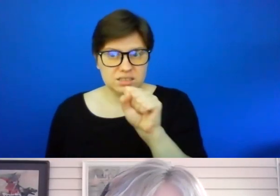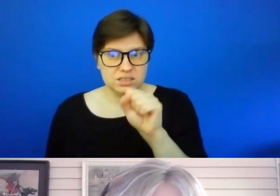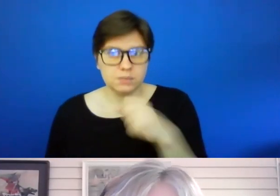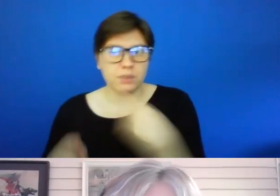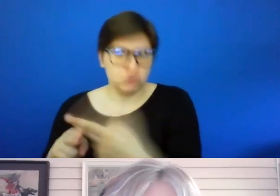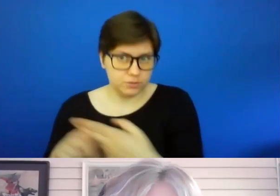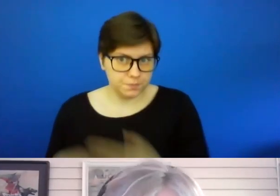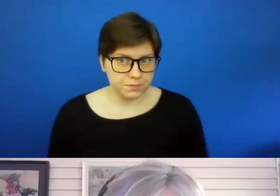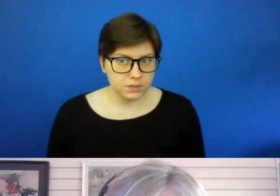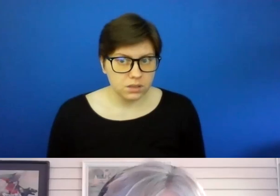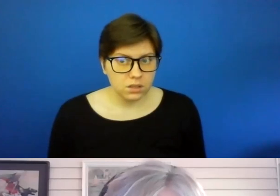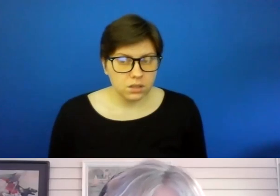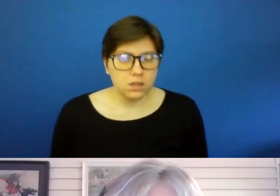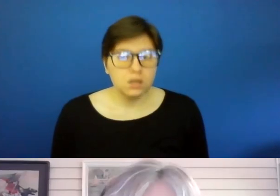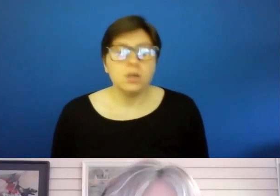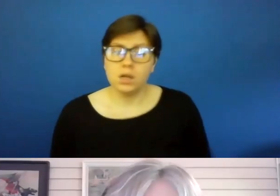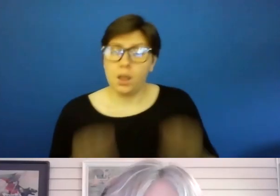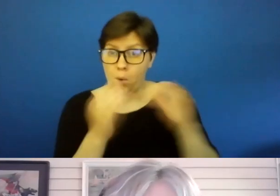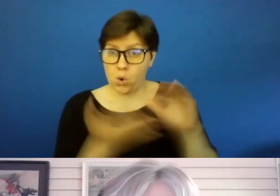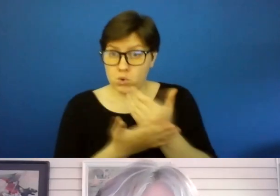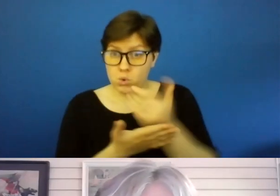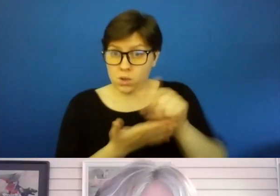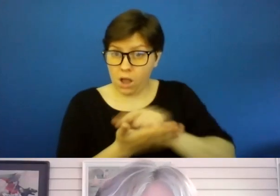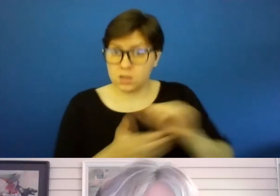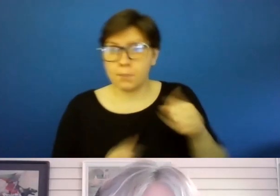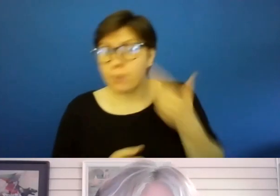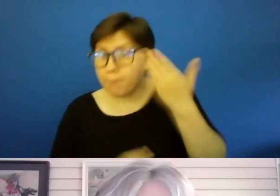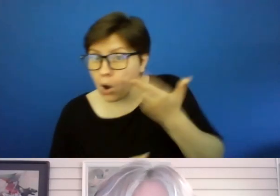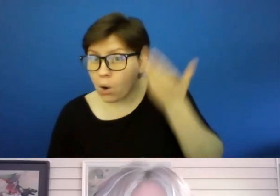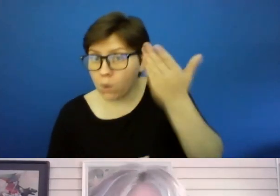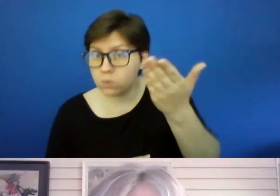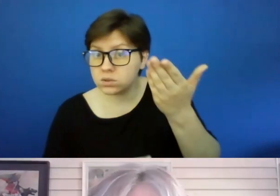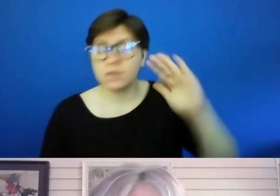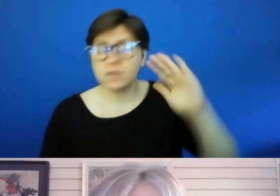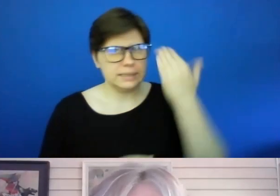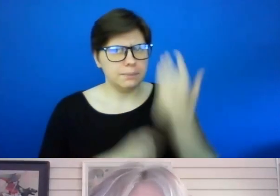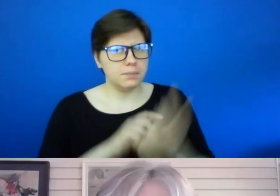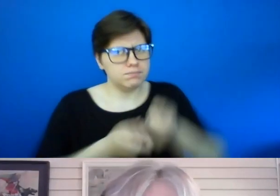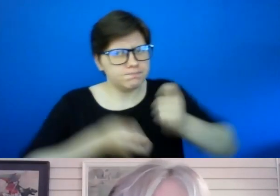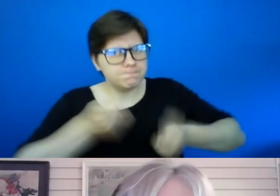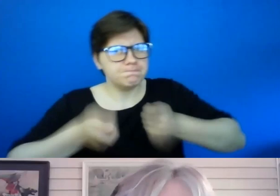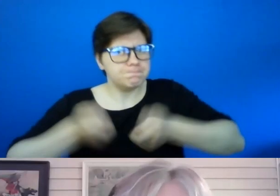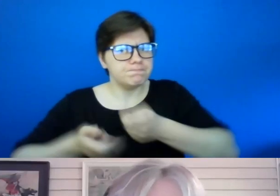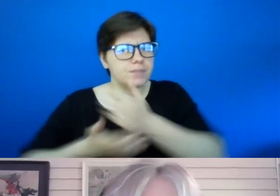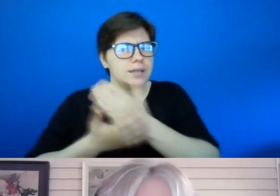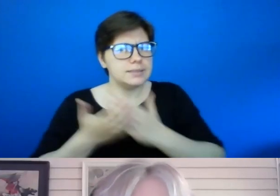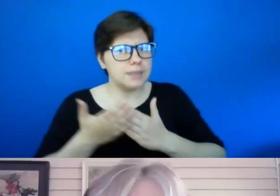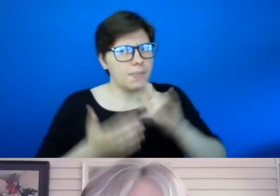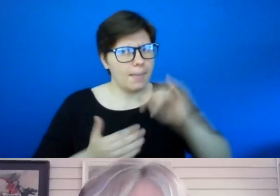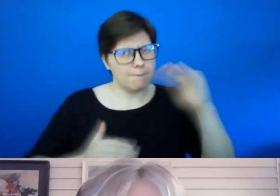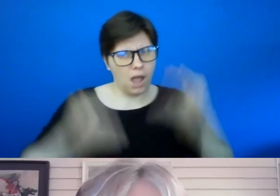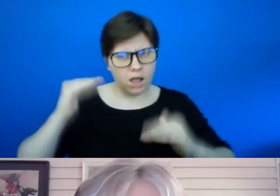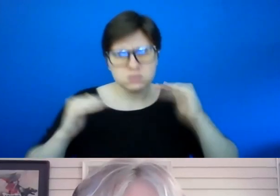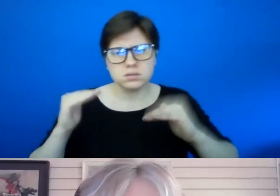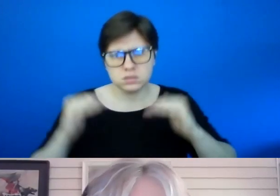alluded to. Newer versions of these laws that are being proposed seem to be changing some of the balance in some of